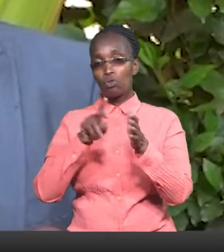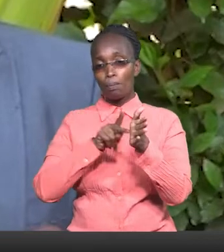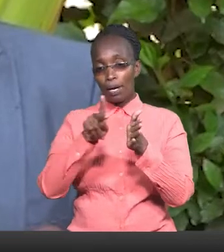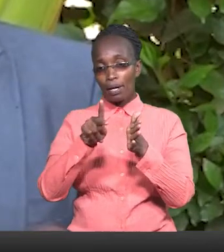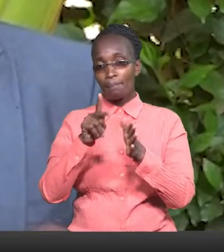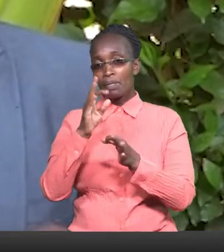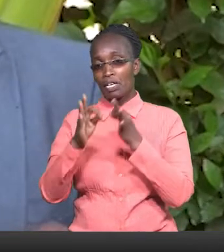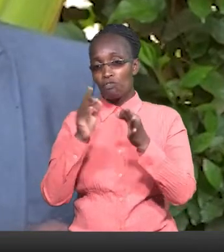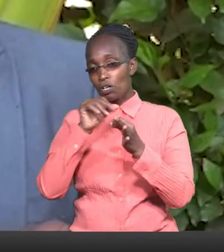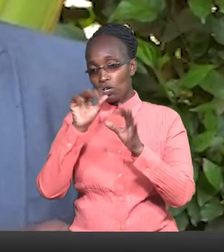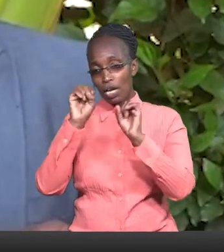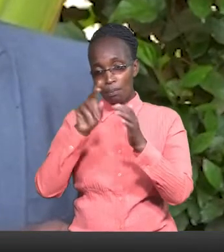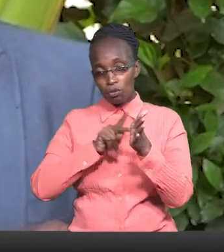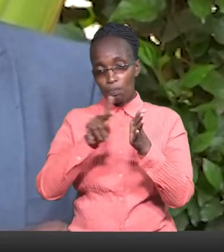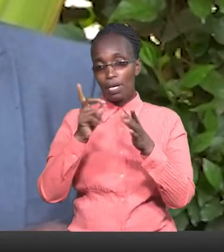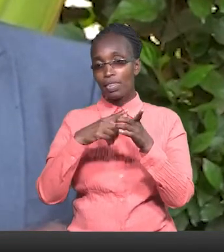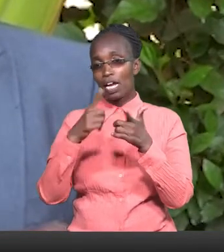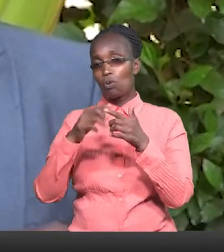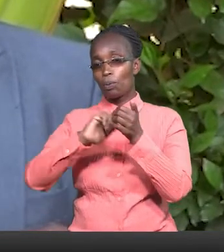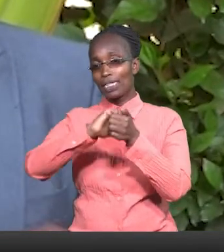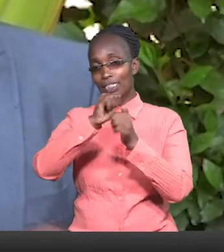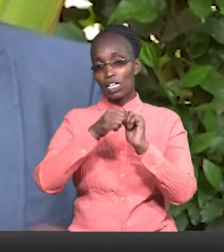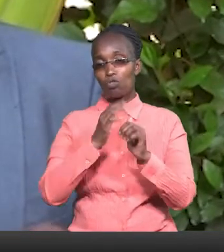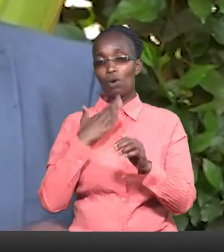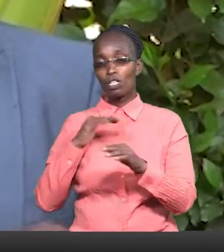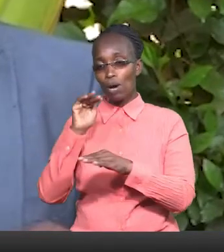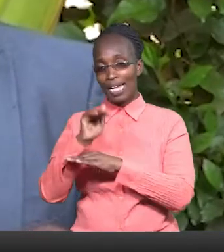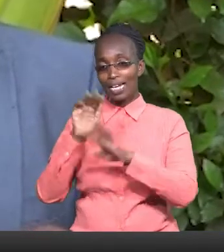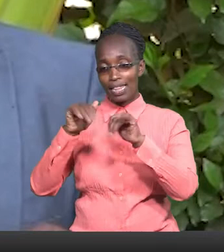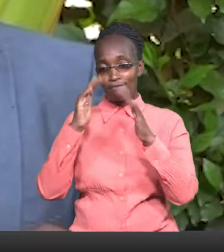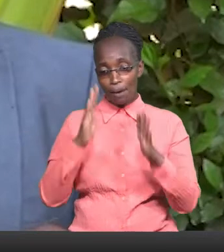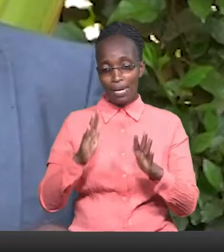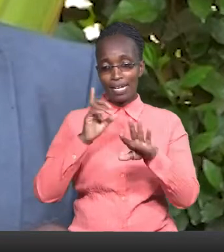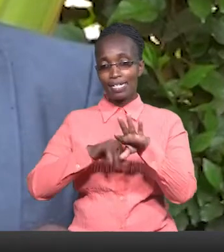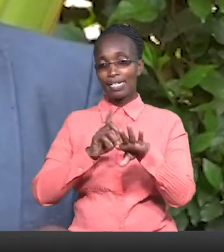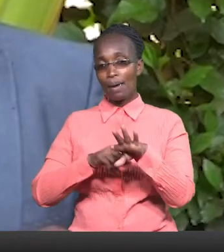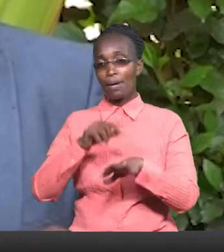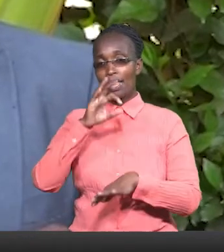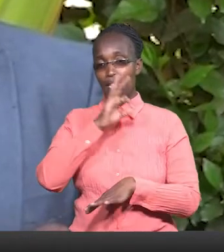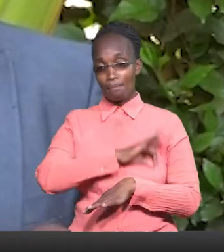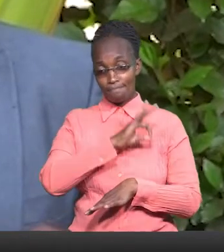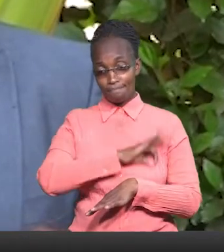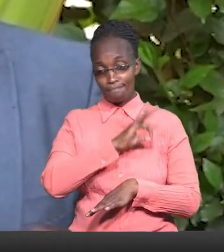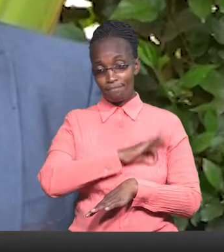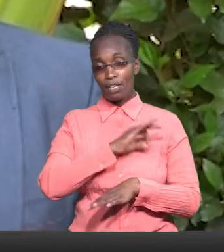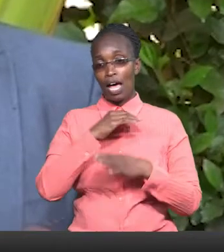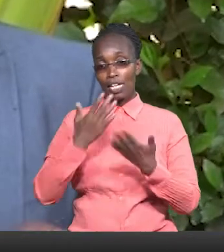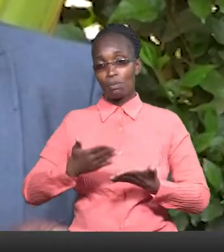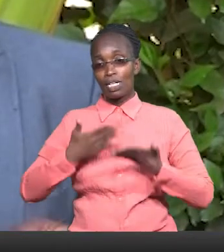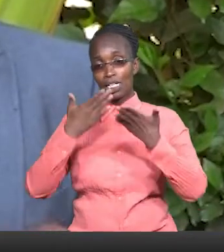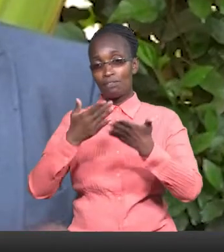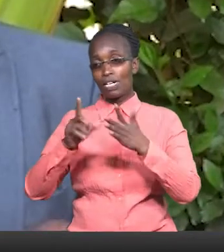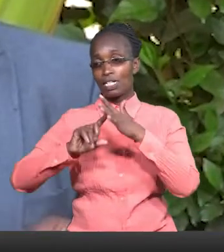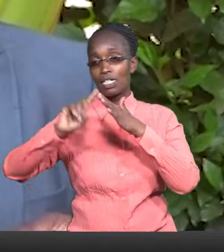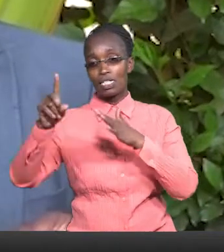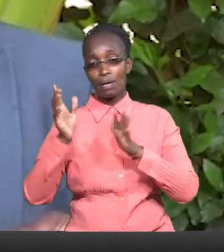what we are not able to recover, we shall have to reschedule. And so I would want to call upon farmers that when the bonus is released,